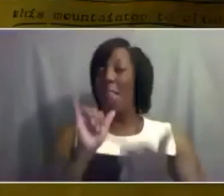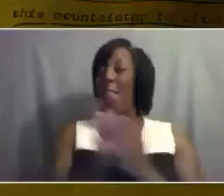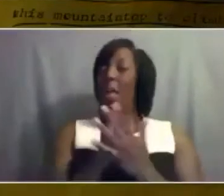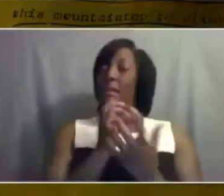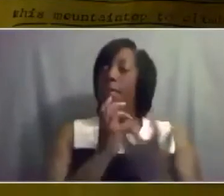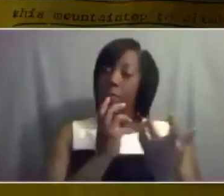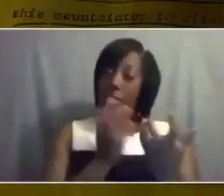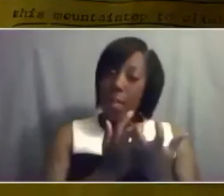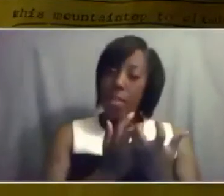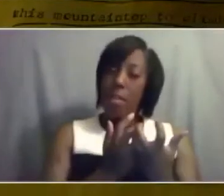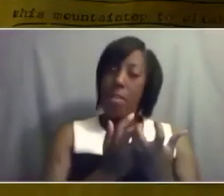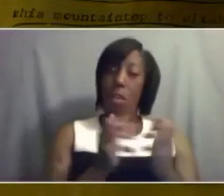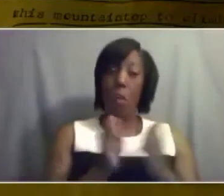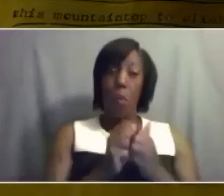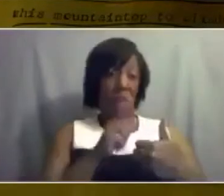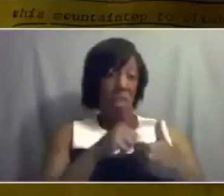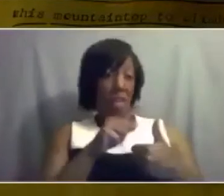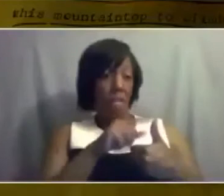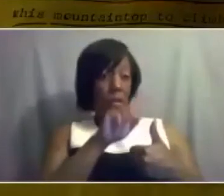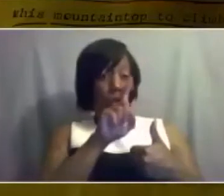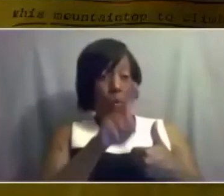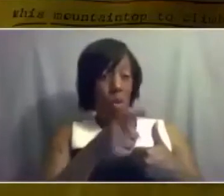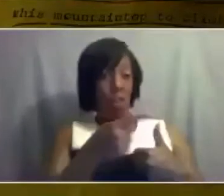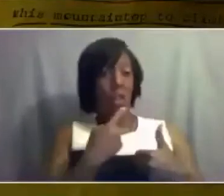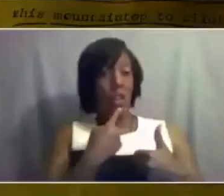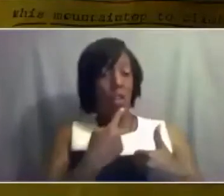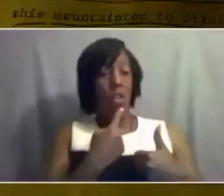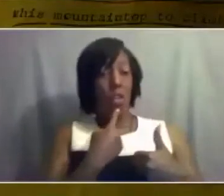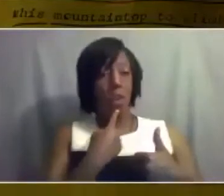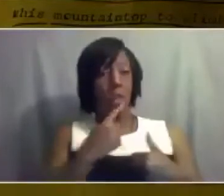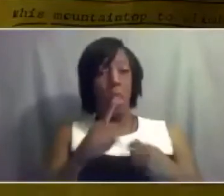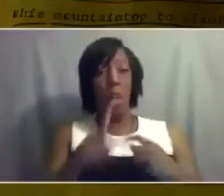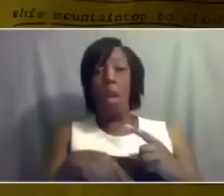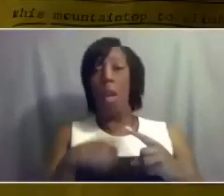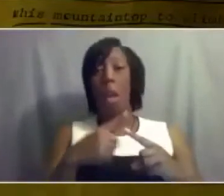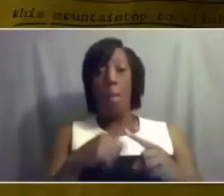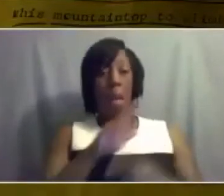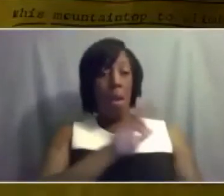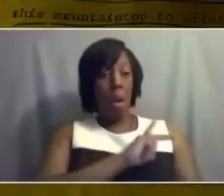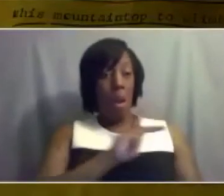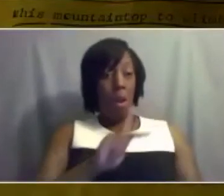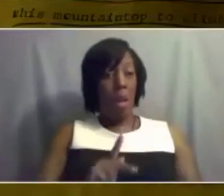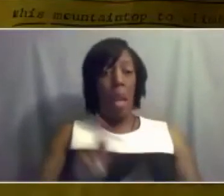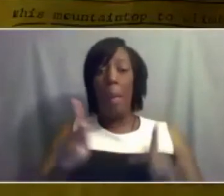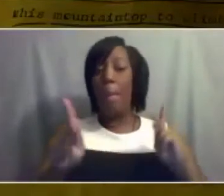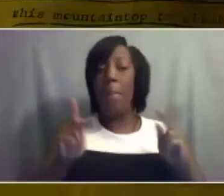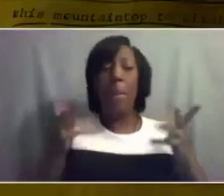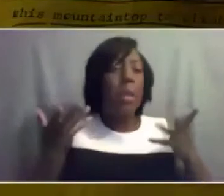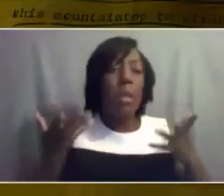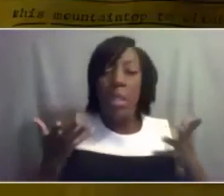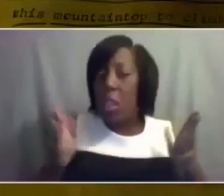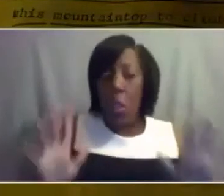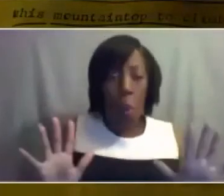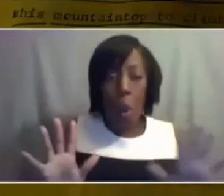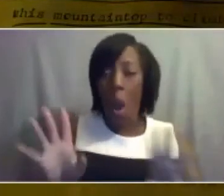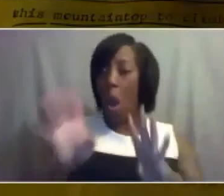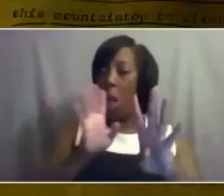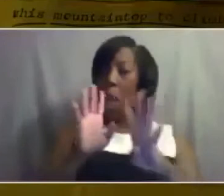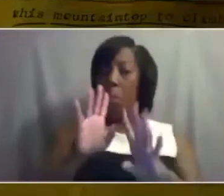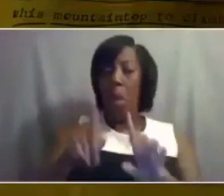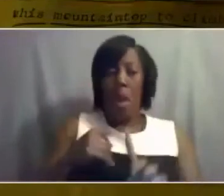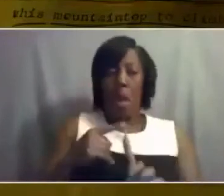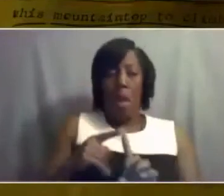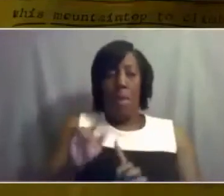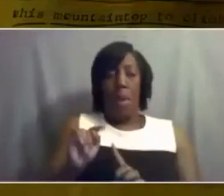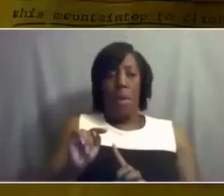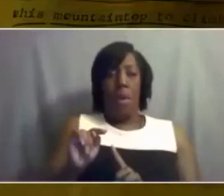with the first question about the vitriol directed at Dr. King. People did not want Dr. King talking about,